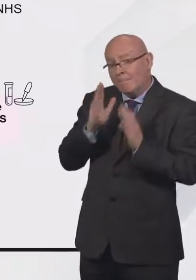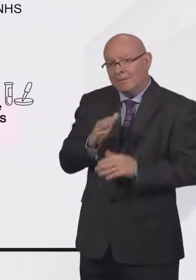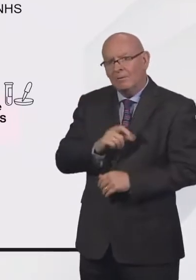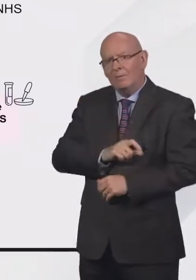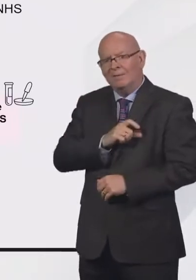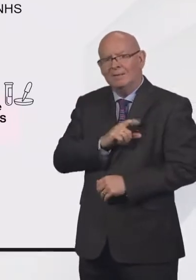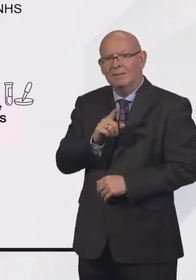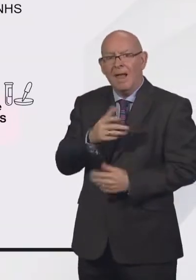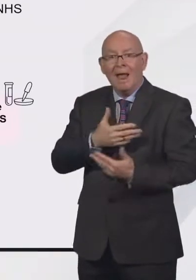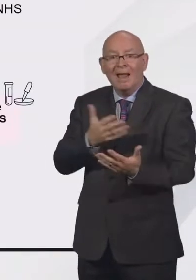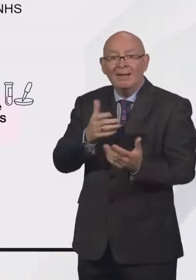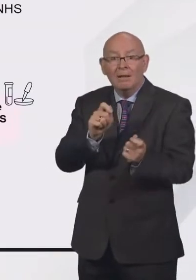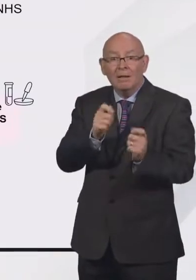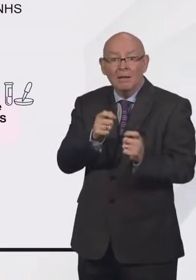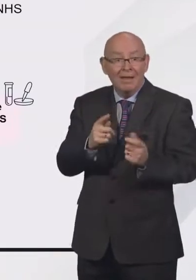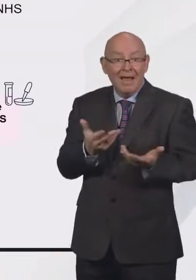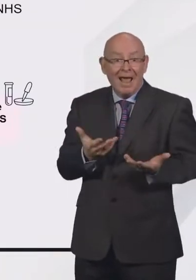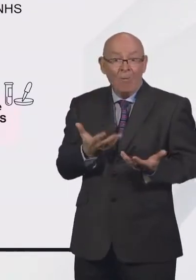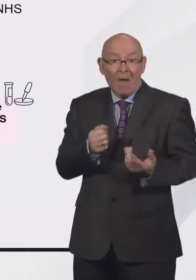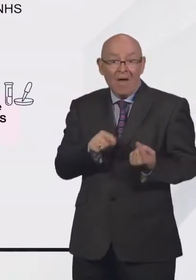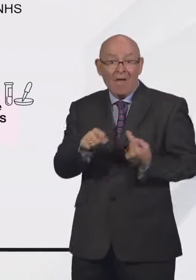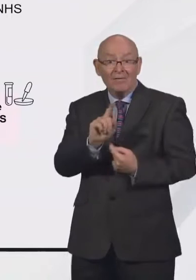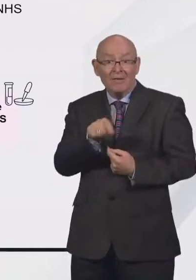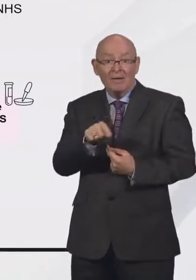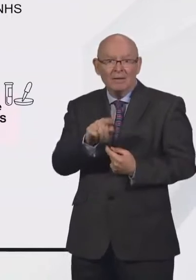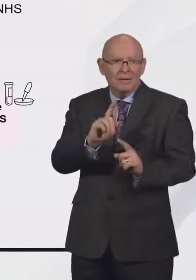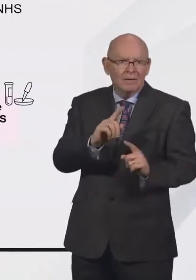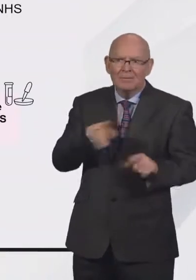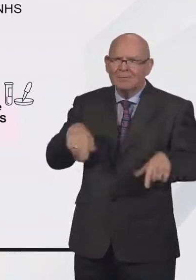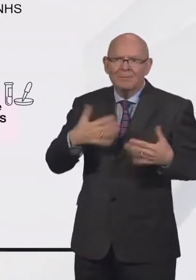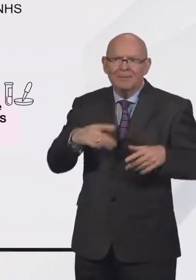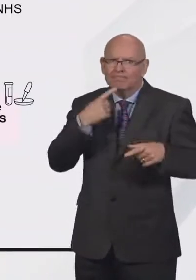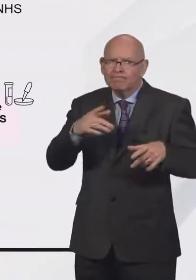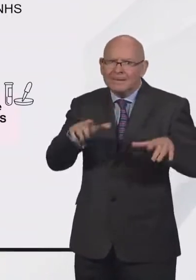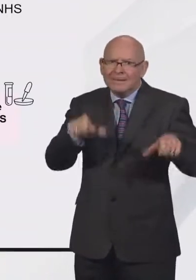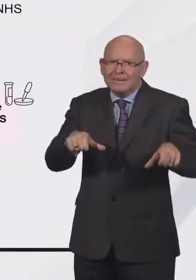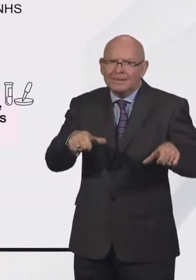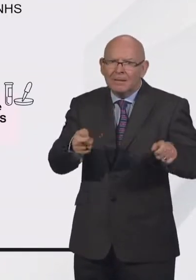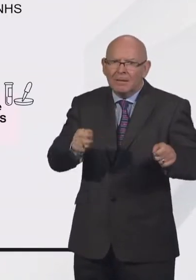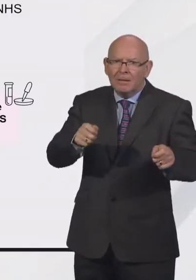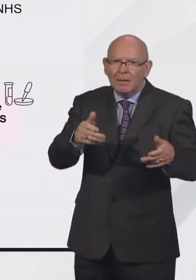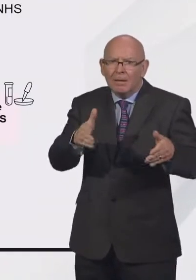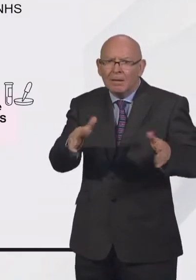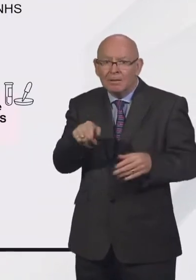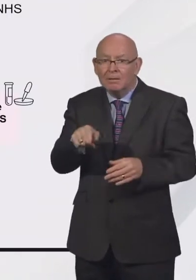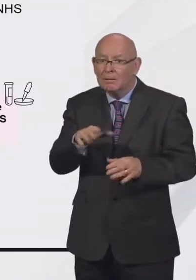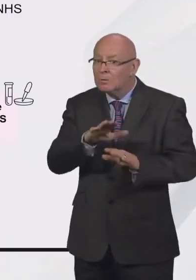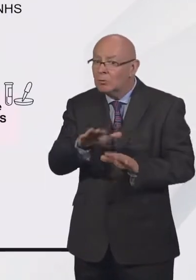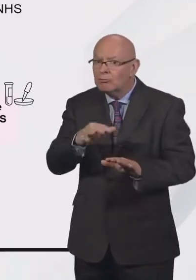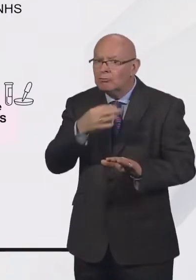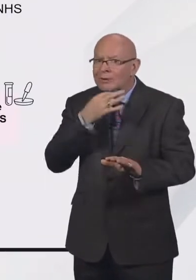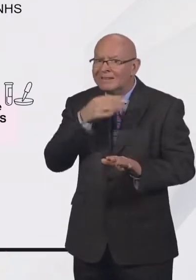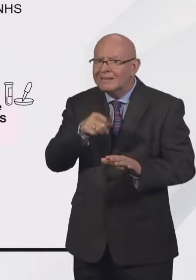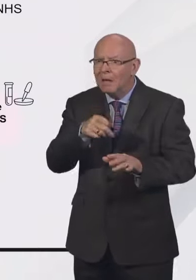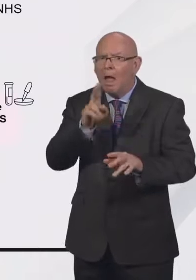might overwhelm the NHS. I'm once again grateful to the Chief Scientific Advisor and the Chief Medical Officer for their advice on the